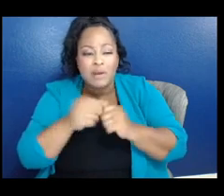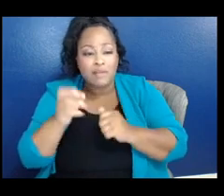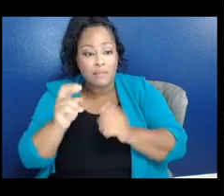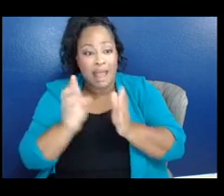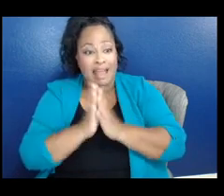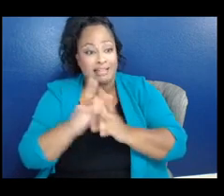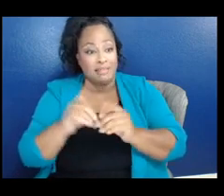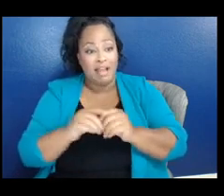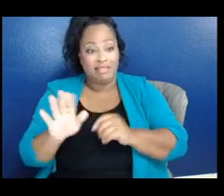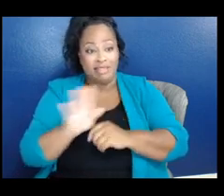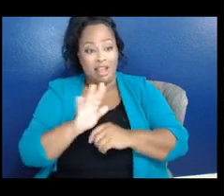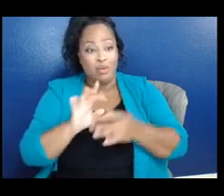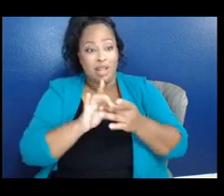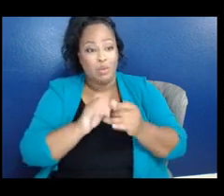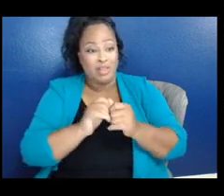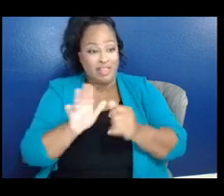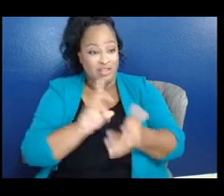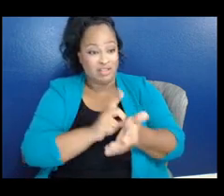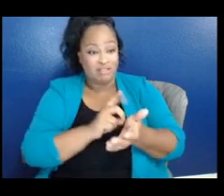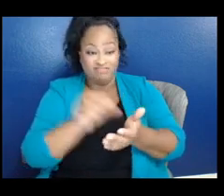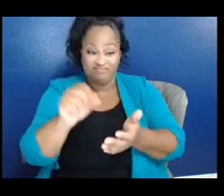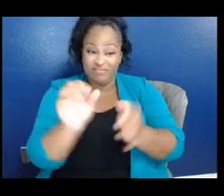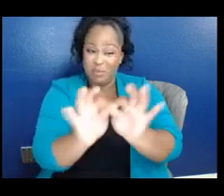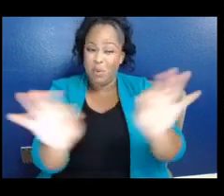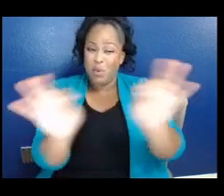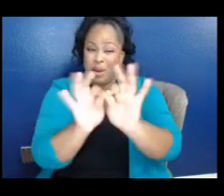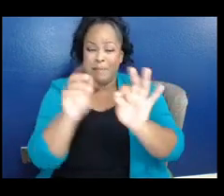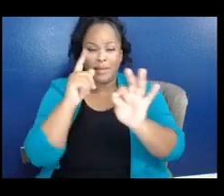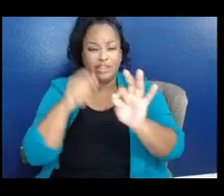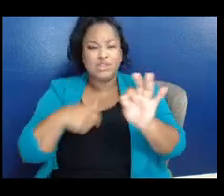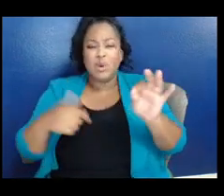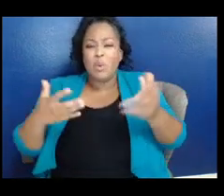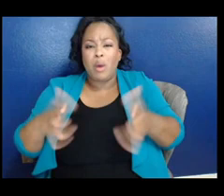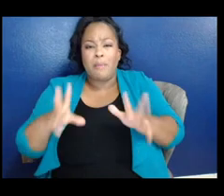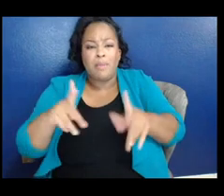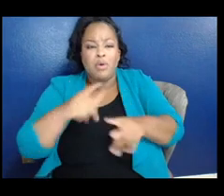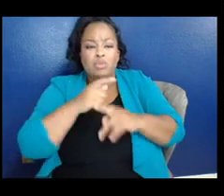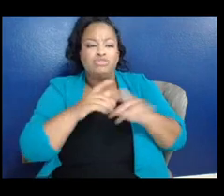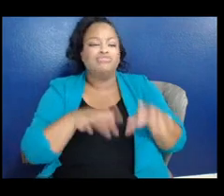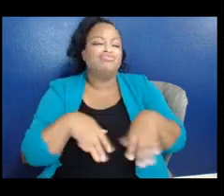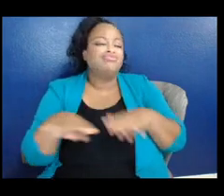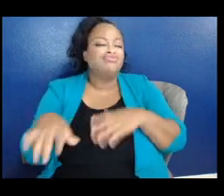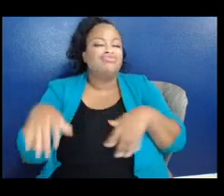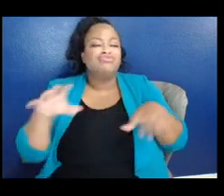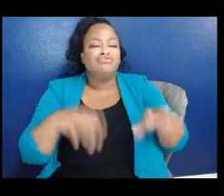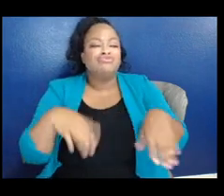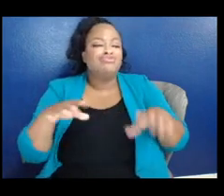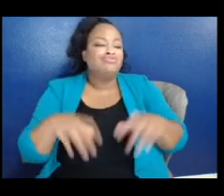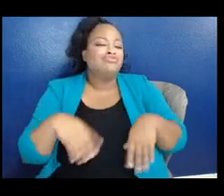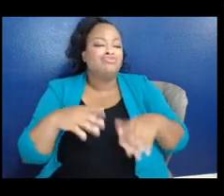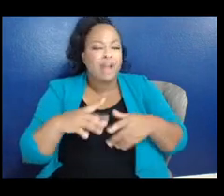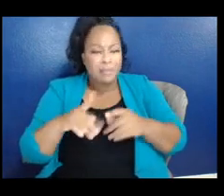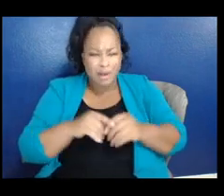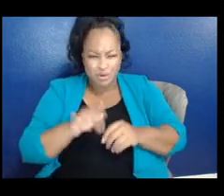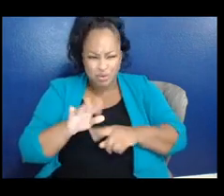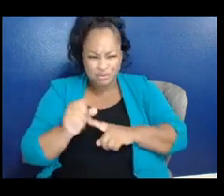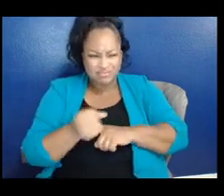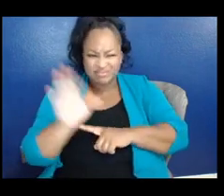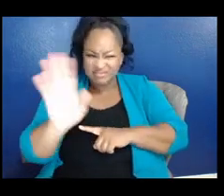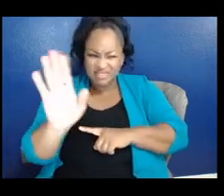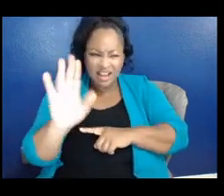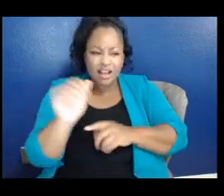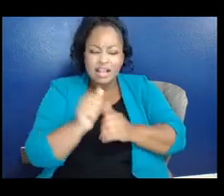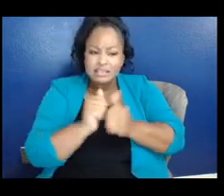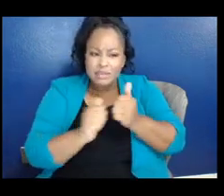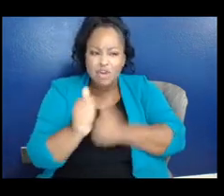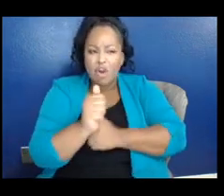ask them about their relationship with their physicians. It's very important, because you don't want somebody who's just very casual about your situation.